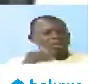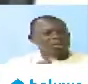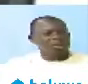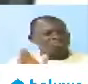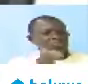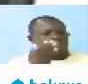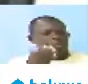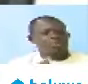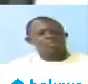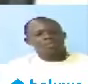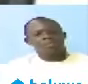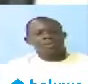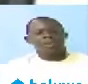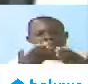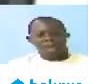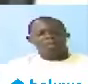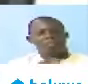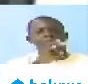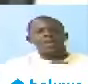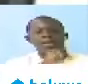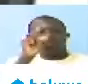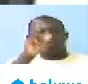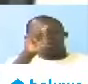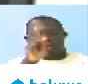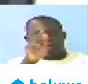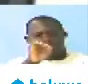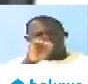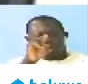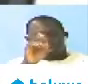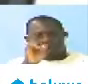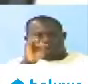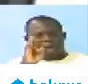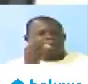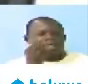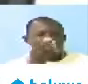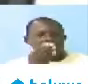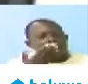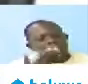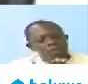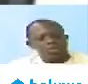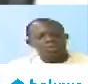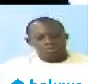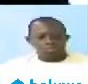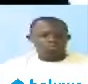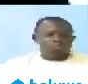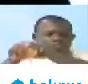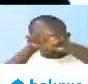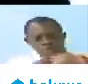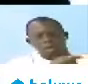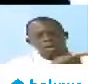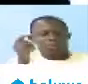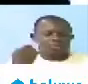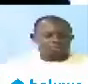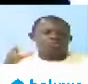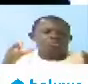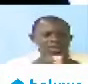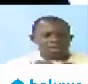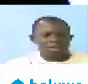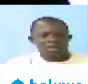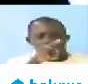Kukoi Samba. Kukoi told him that take these people along. At this stage, have you met Kukoi? But for what all?